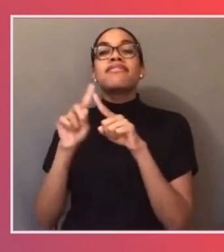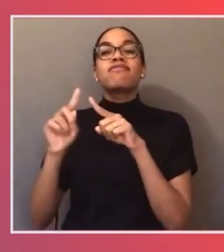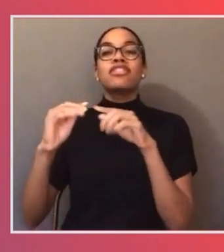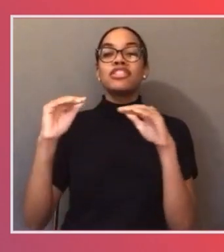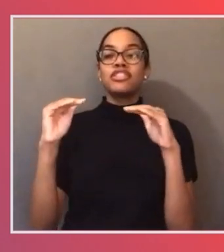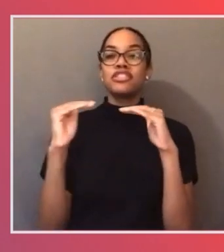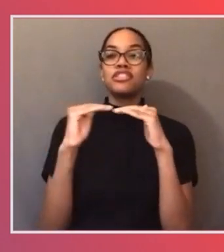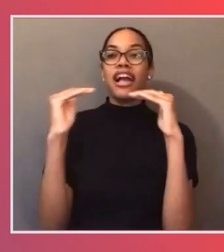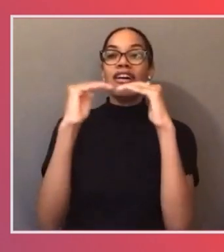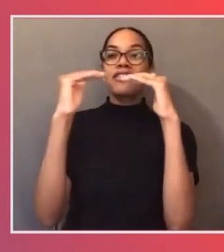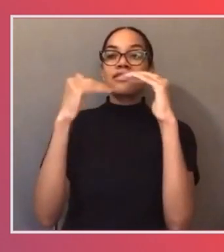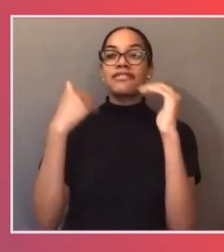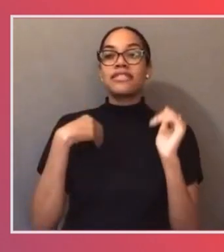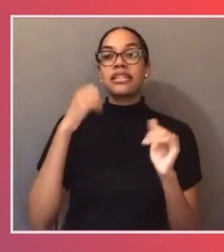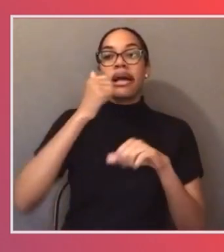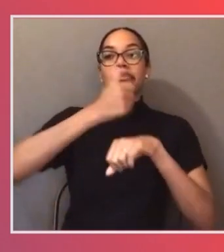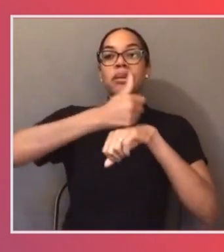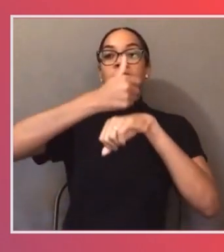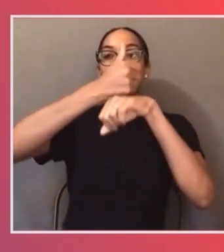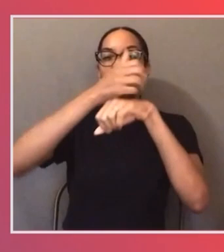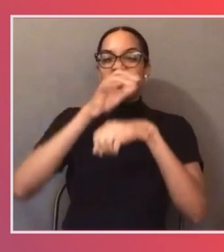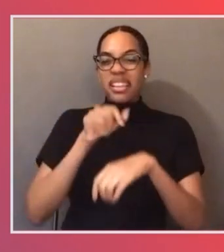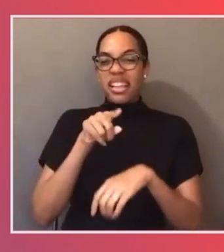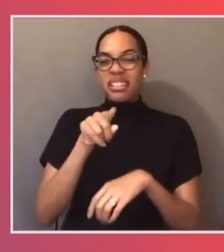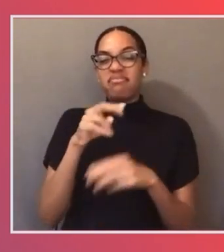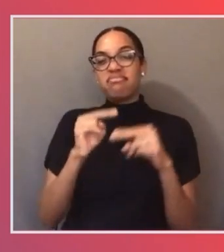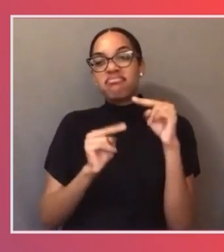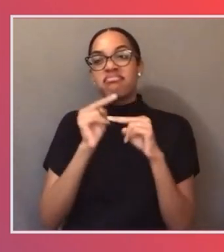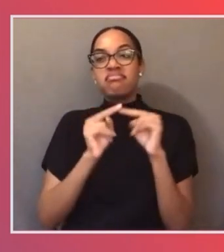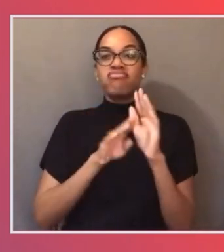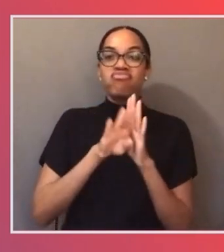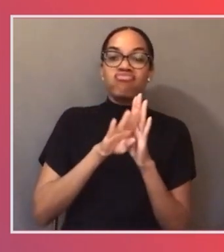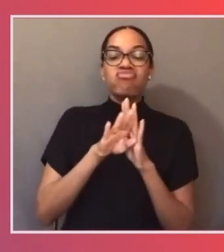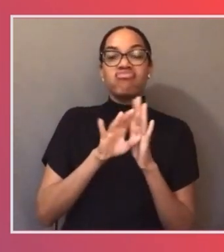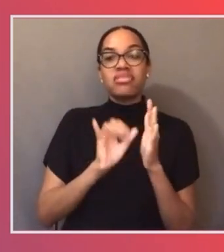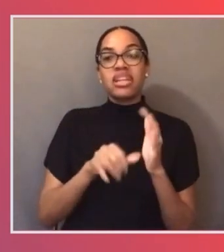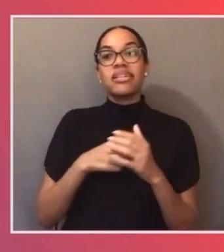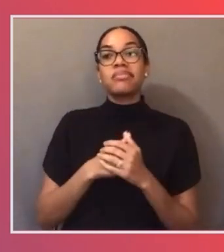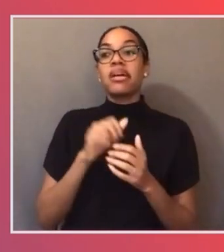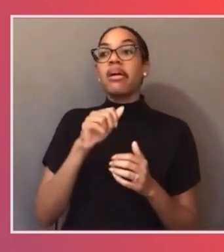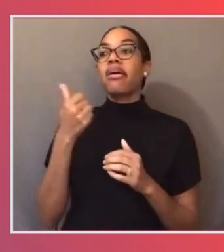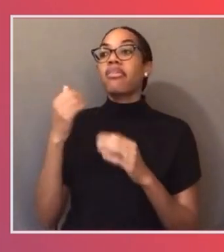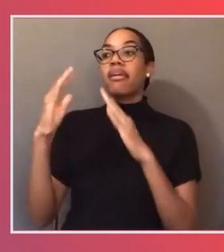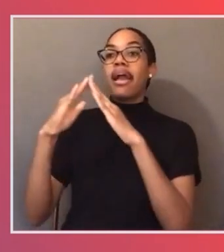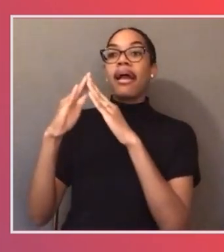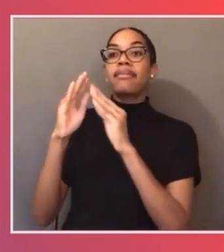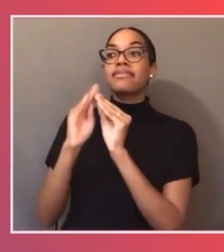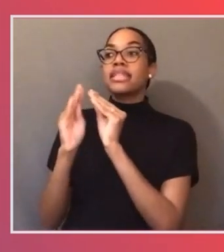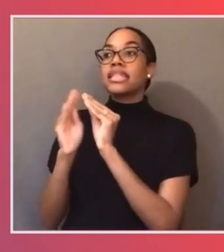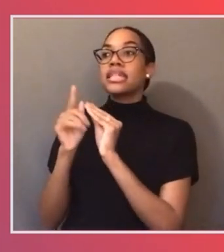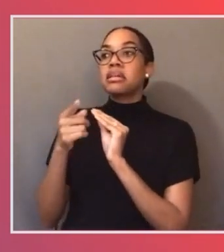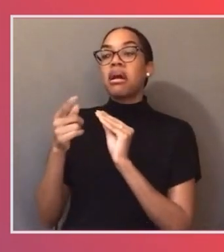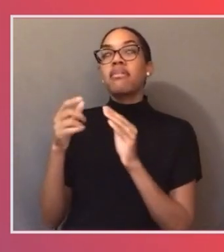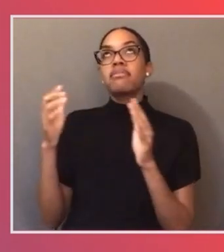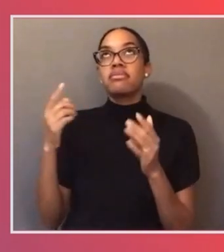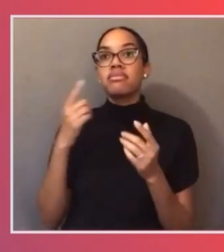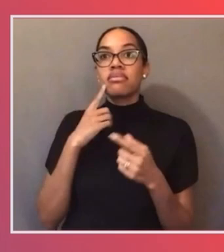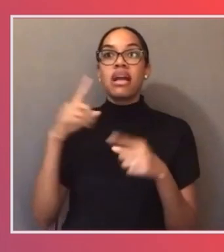years. And what else? I bought a popcorn machine.